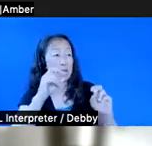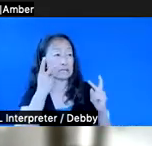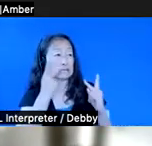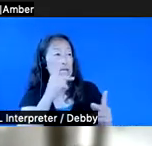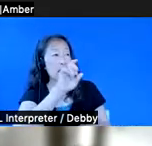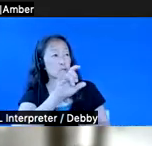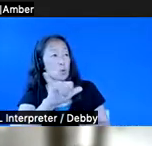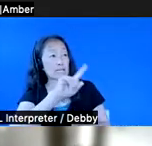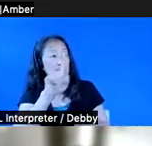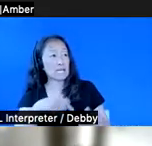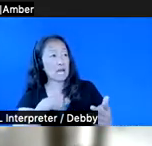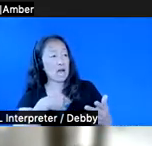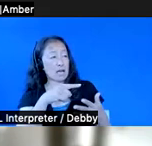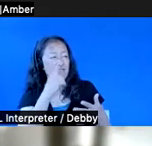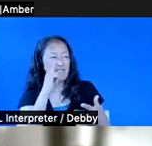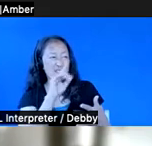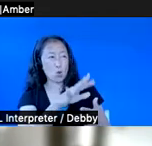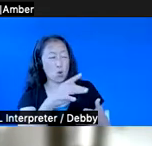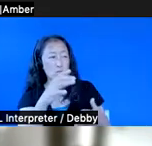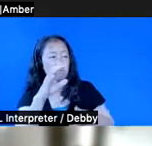I'm going to prioritize this as the issue.